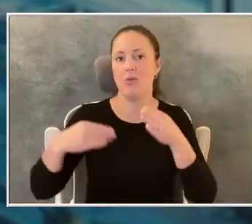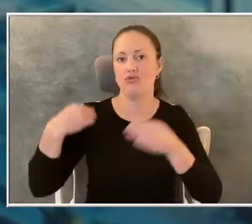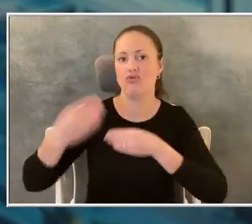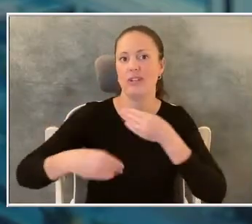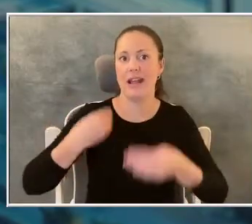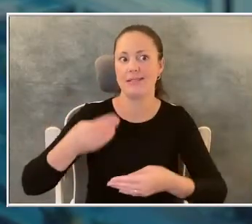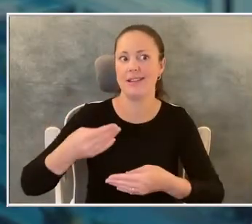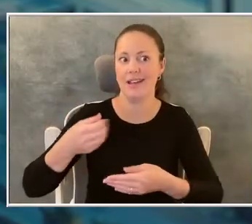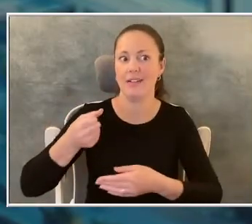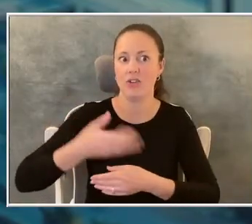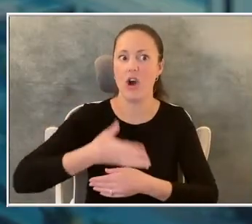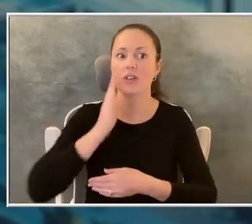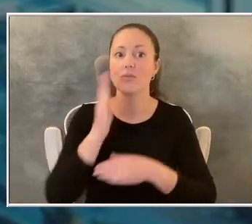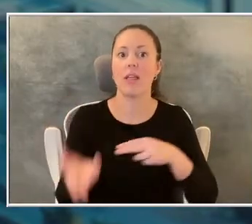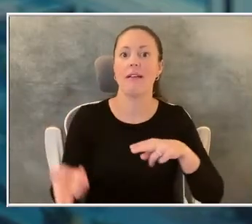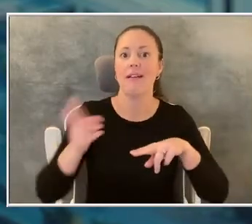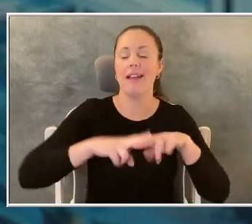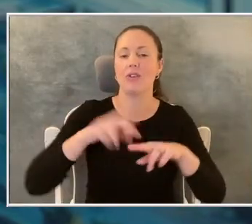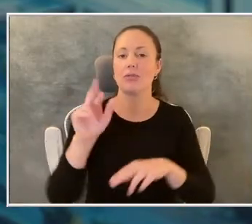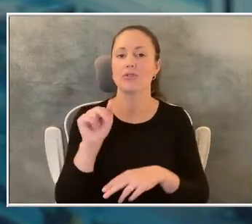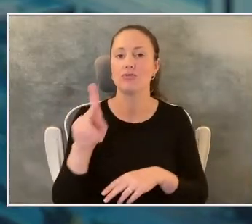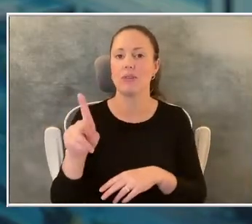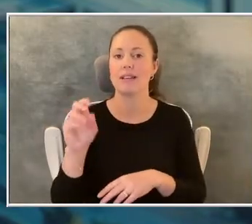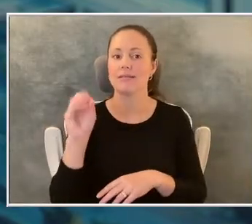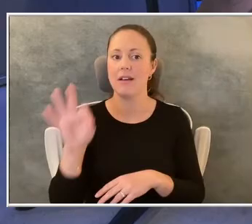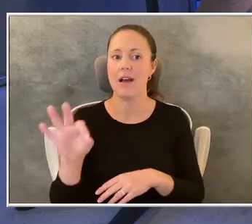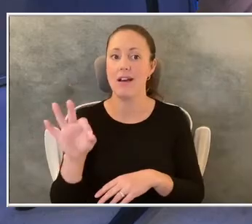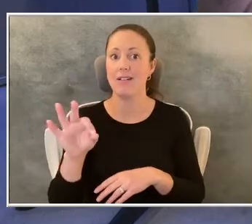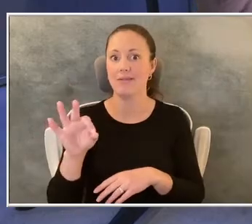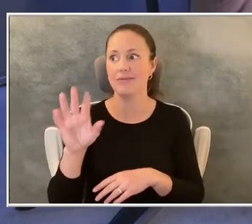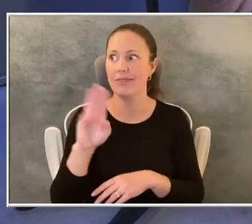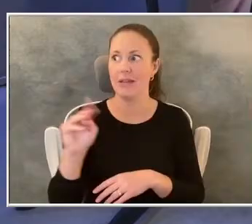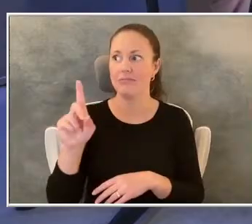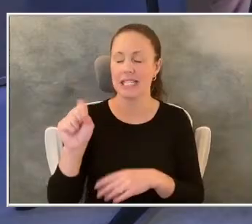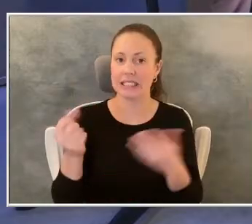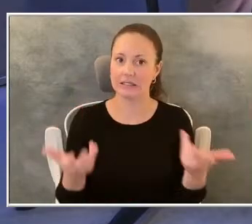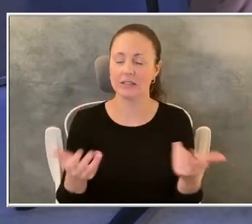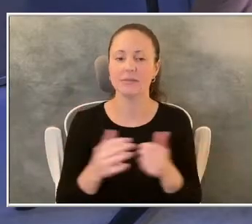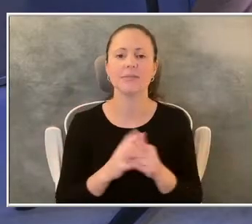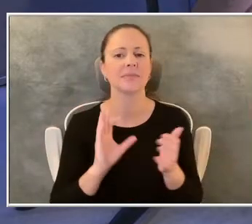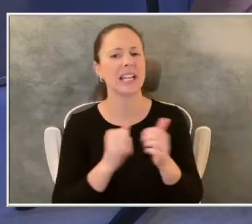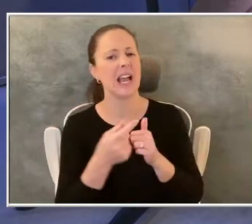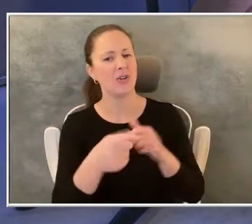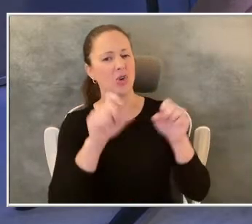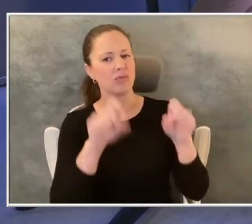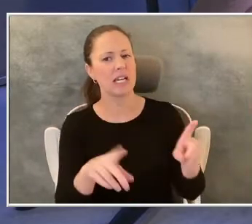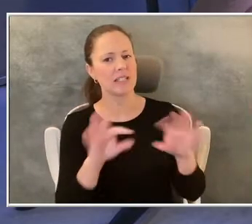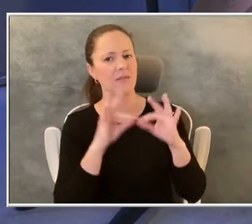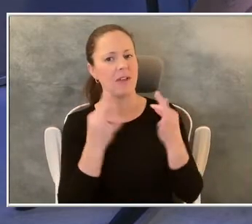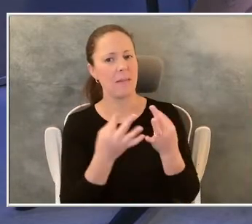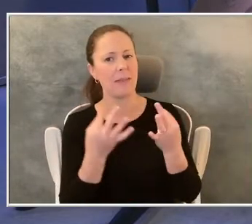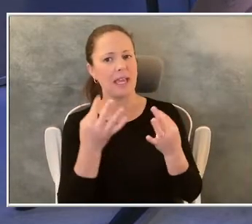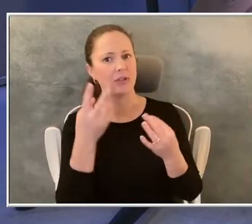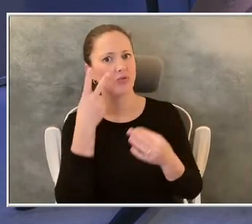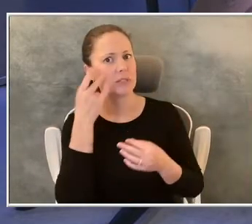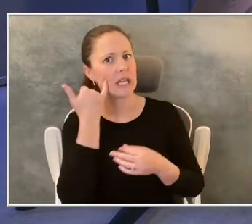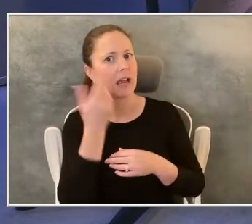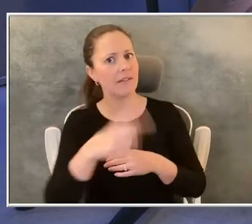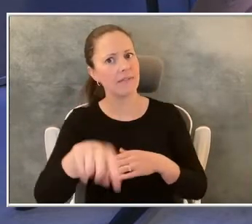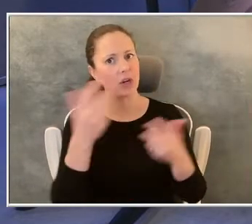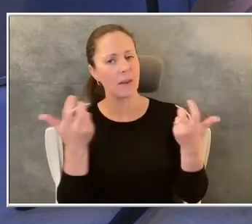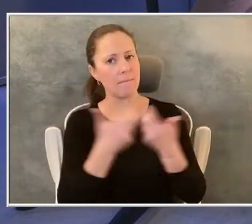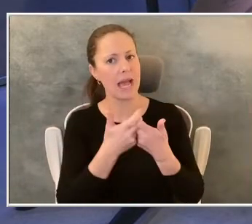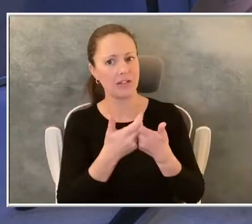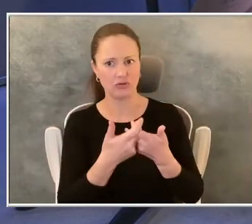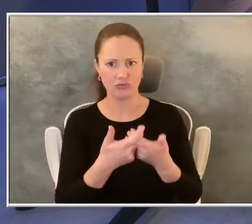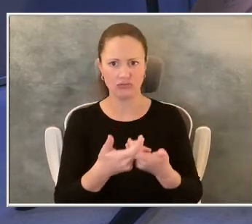of blood cancers like myelodysplastic syndrome. And how do you test family members to see if they're a match here at the hospital? Is it